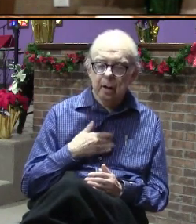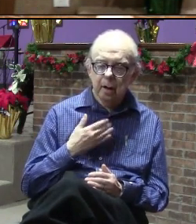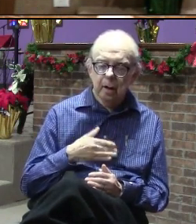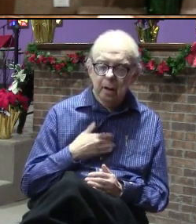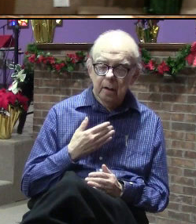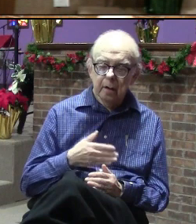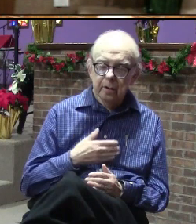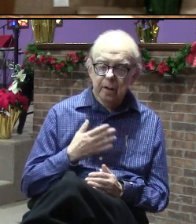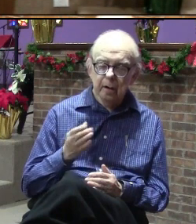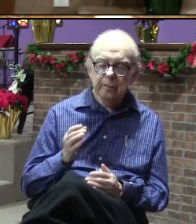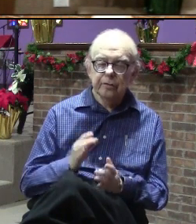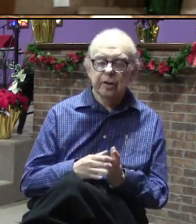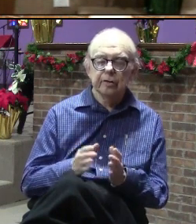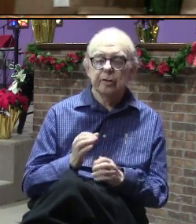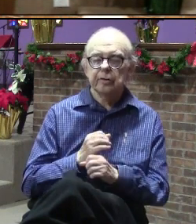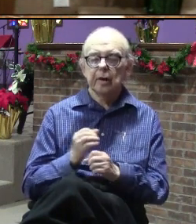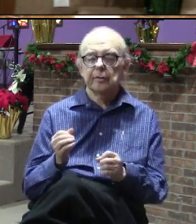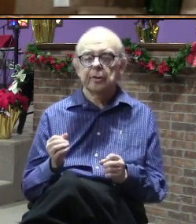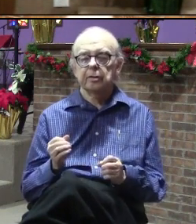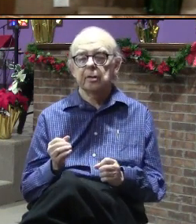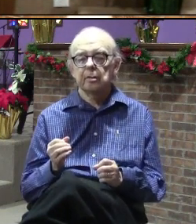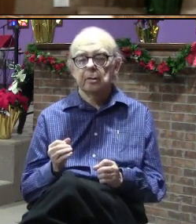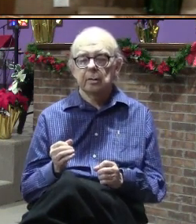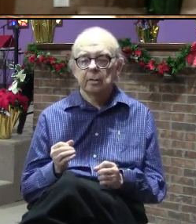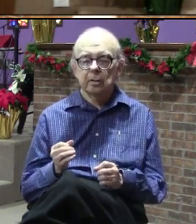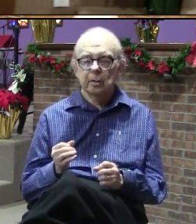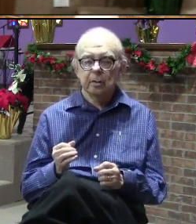his salvation,